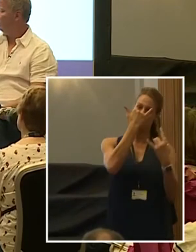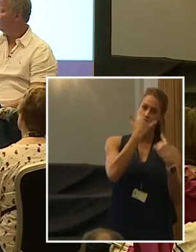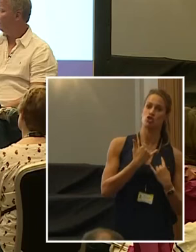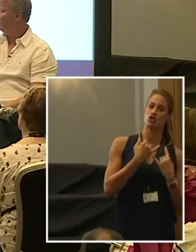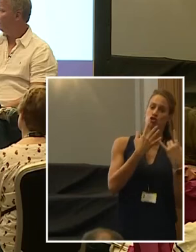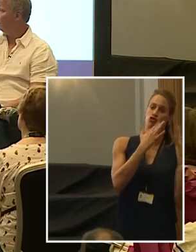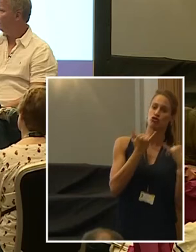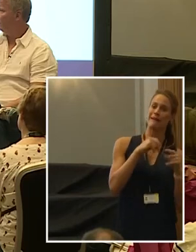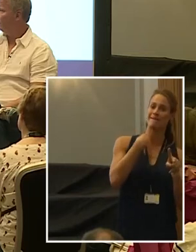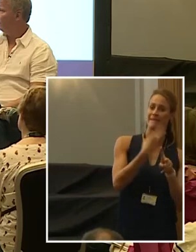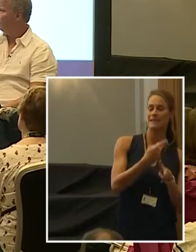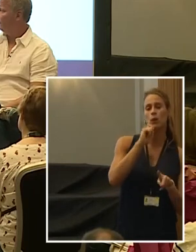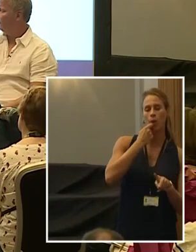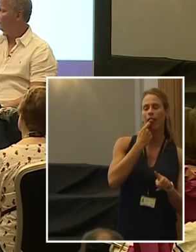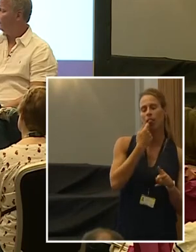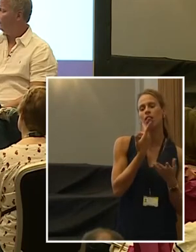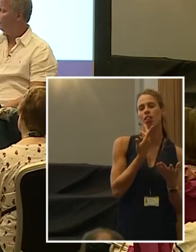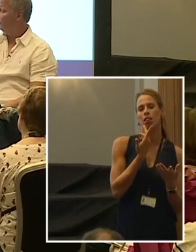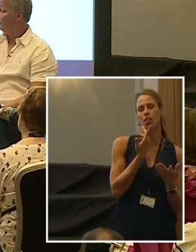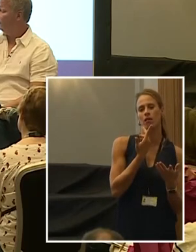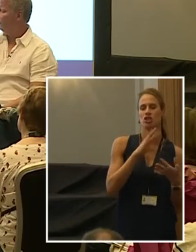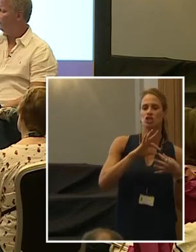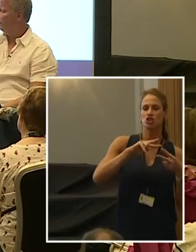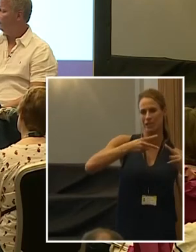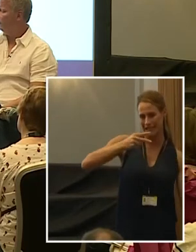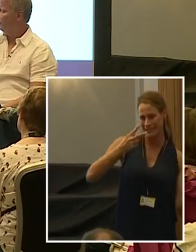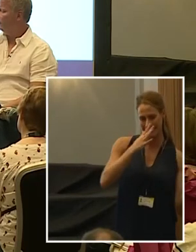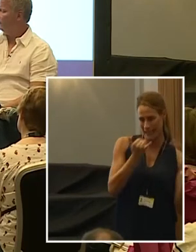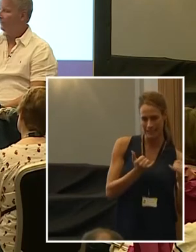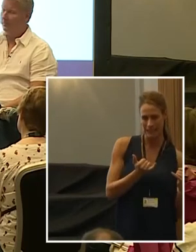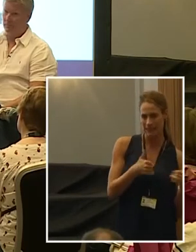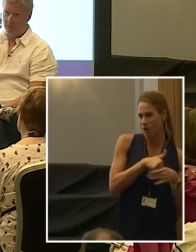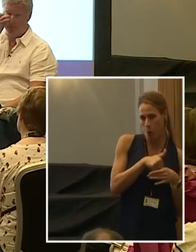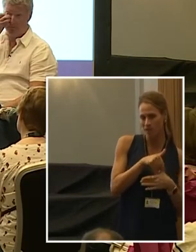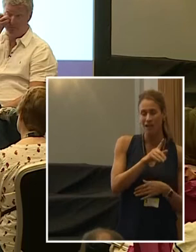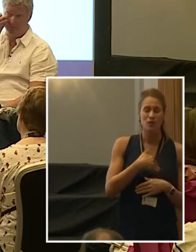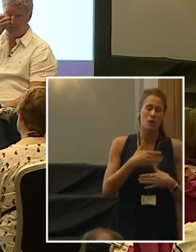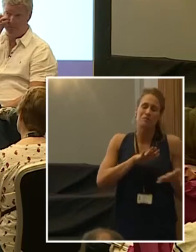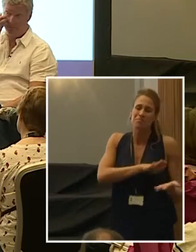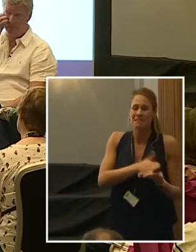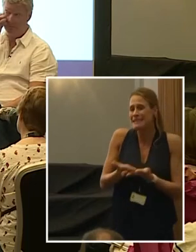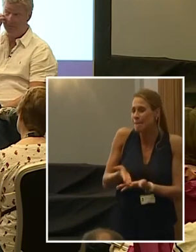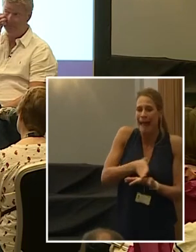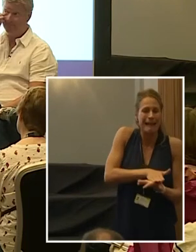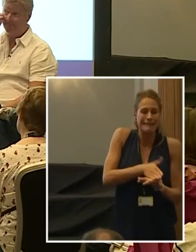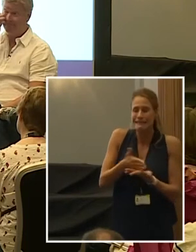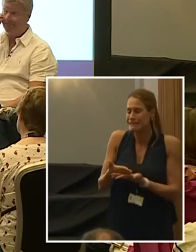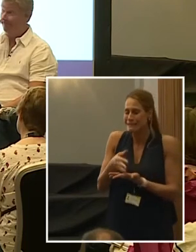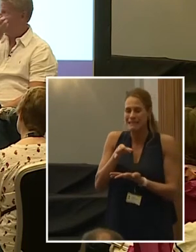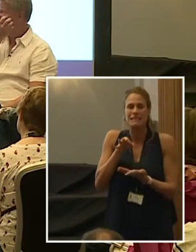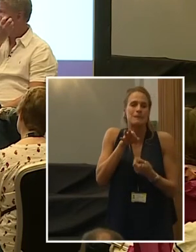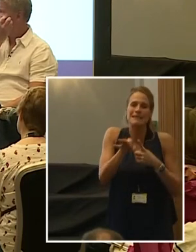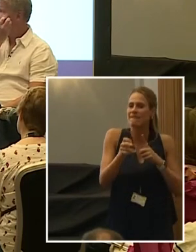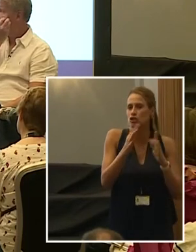genetic tests usually take a long time for us to get the results, so it might be a longer period of screening, but